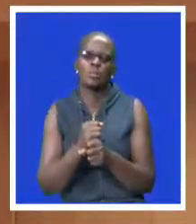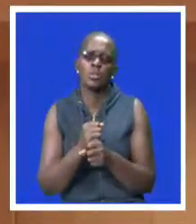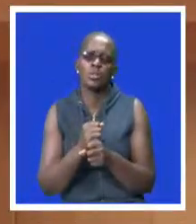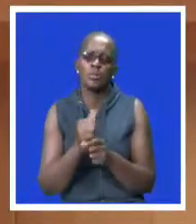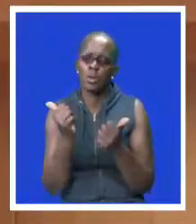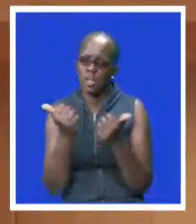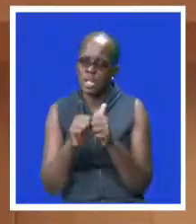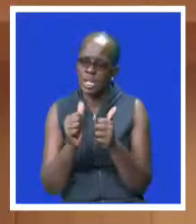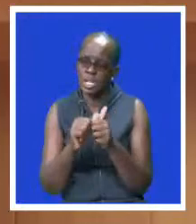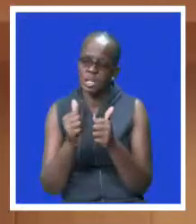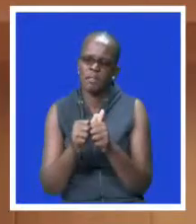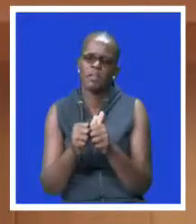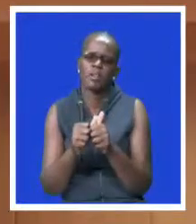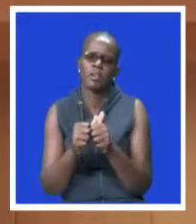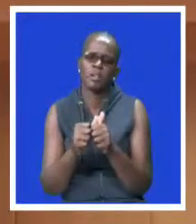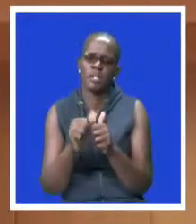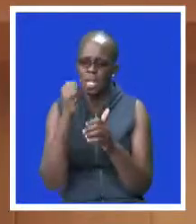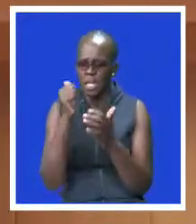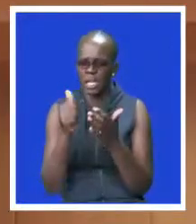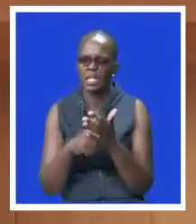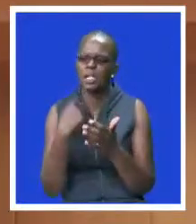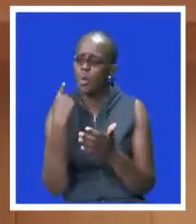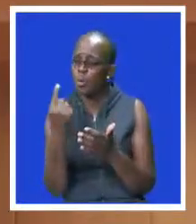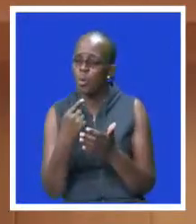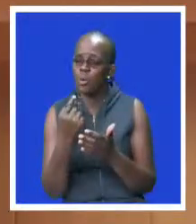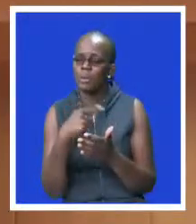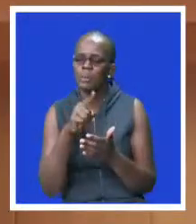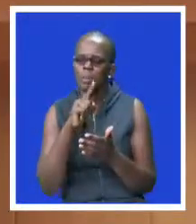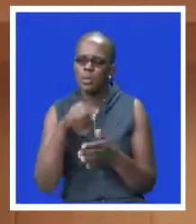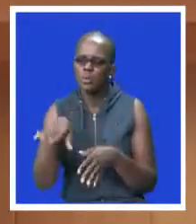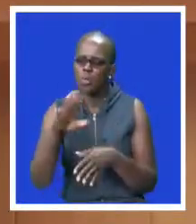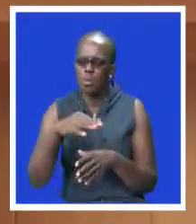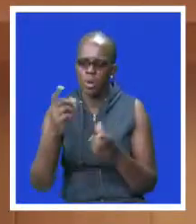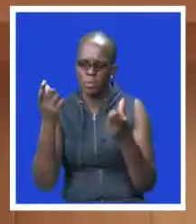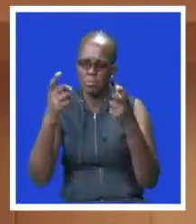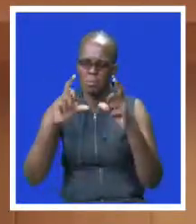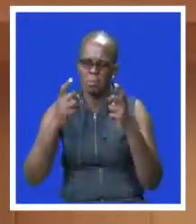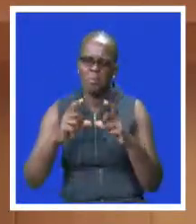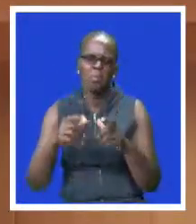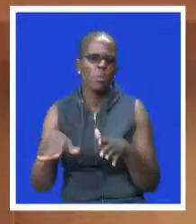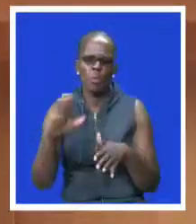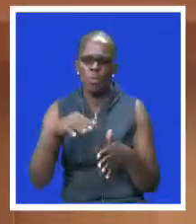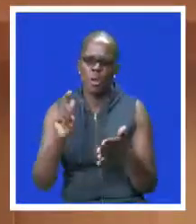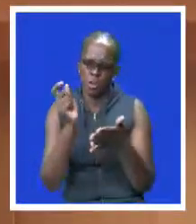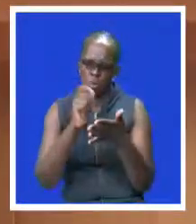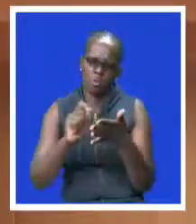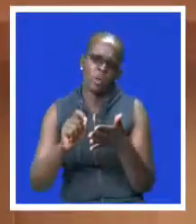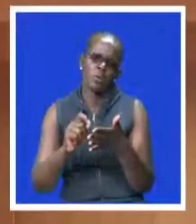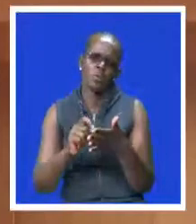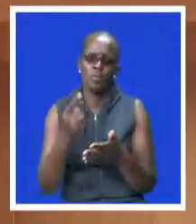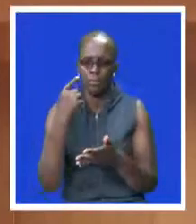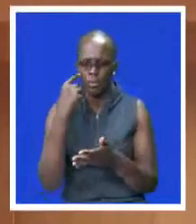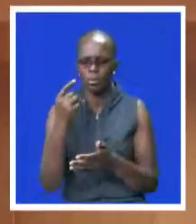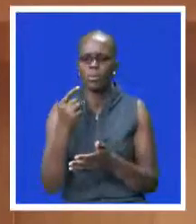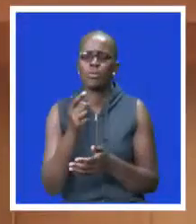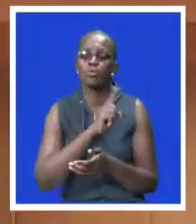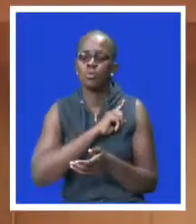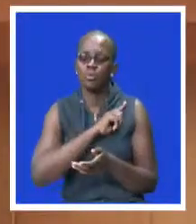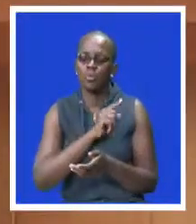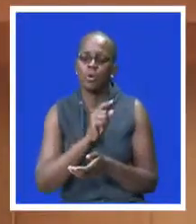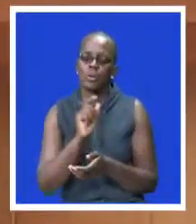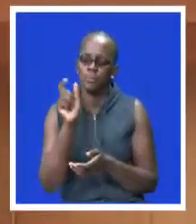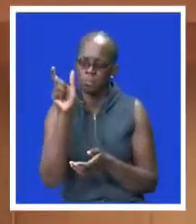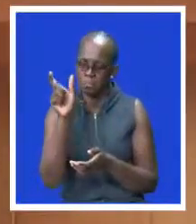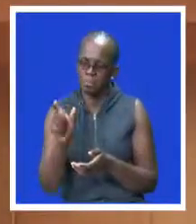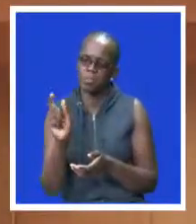is important, be it a report, be it whatever else that you'll be writing, an article for a newspaper, it should be reflected in what? In